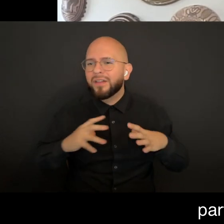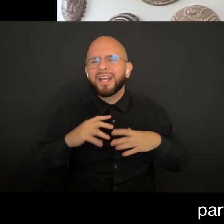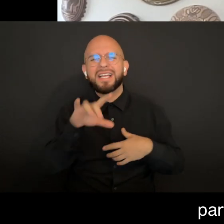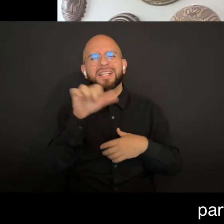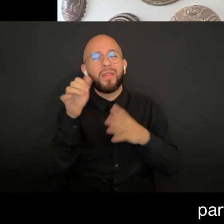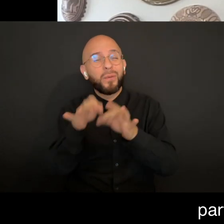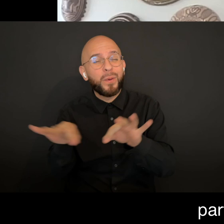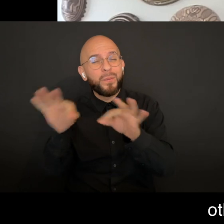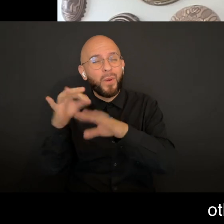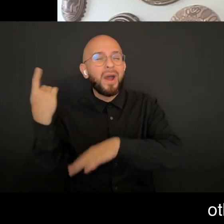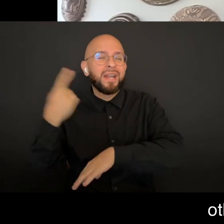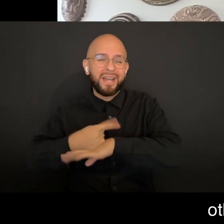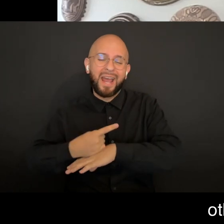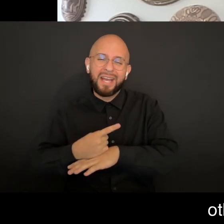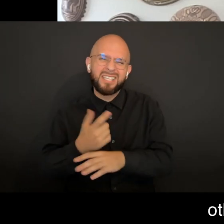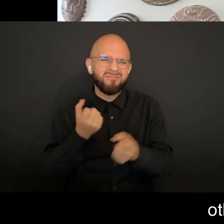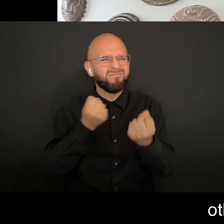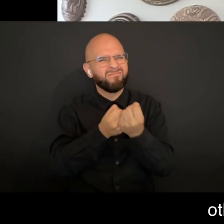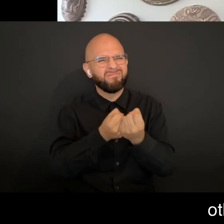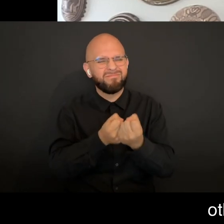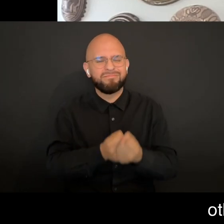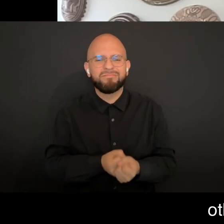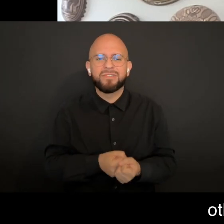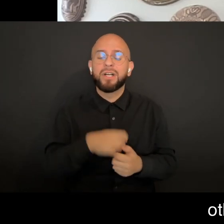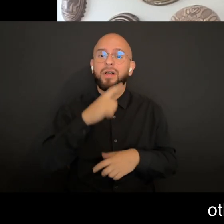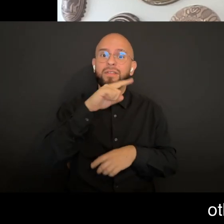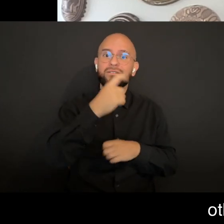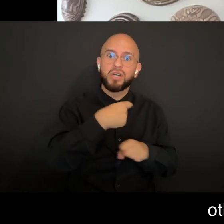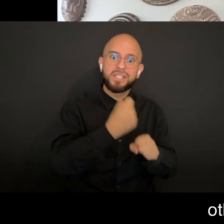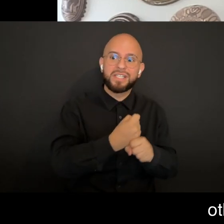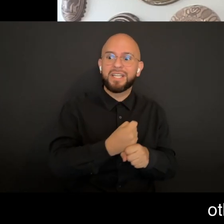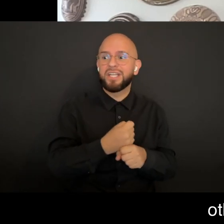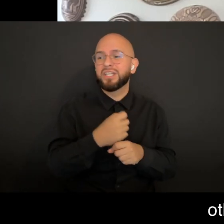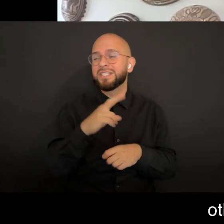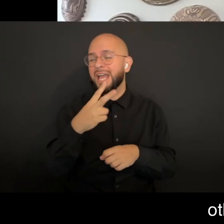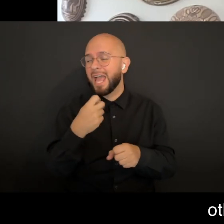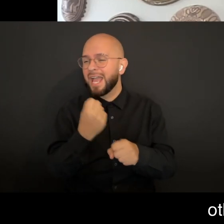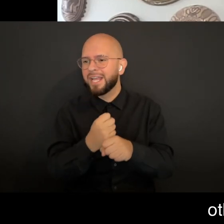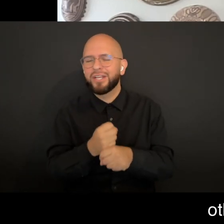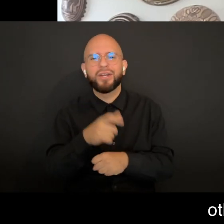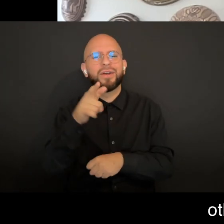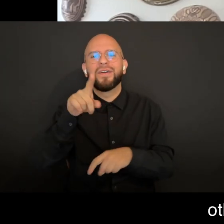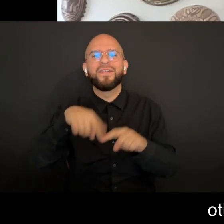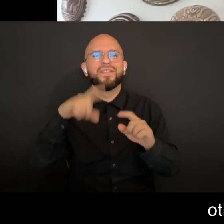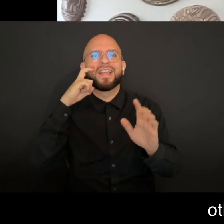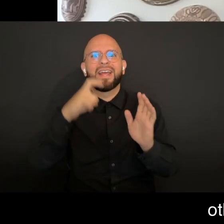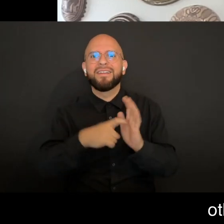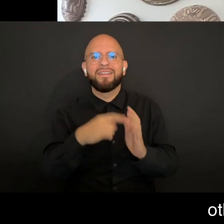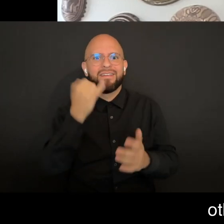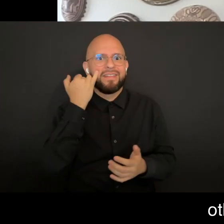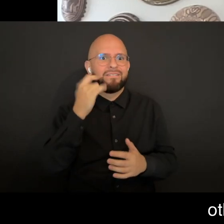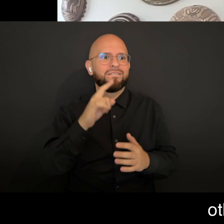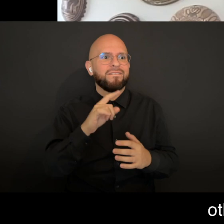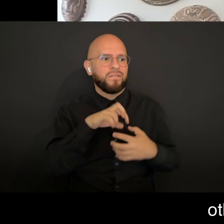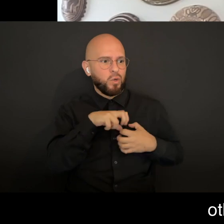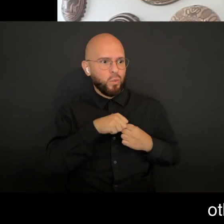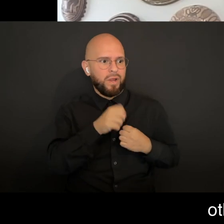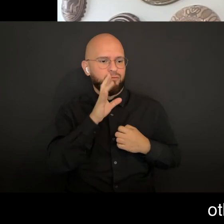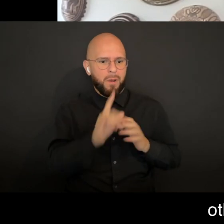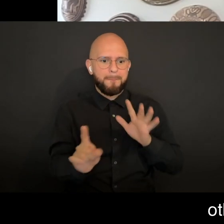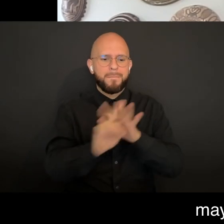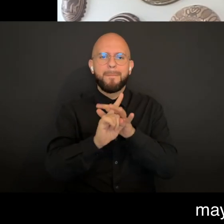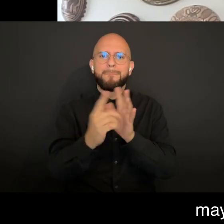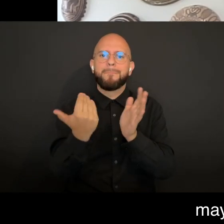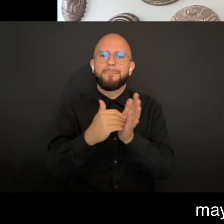on holidays, and other important occasions. In the first year or two, you can never tell when feelings